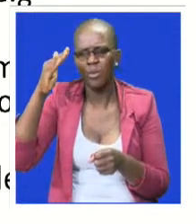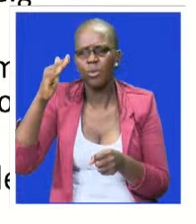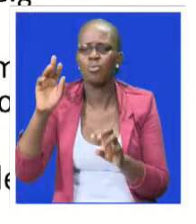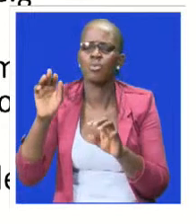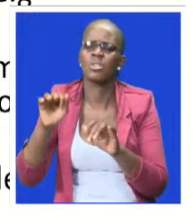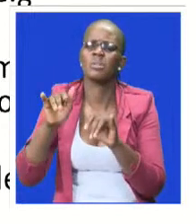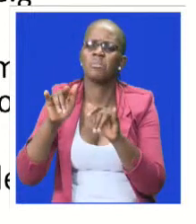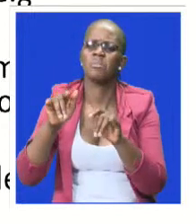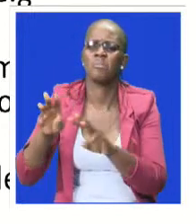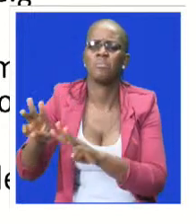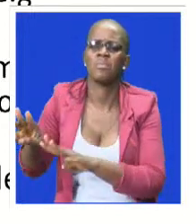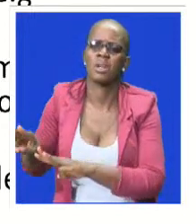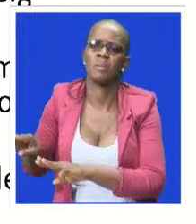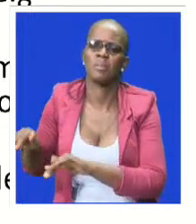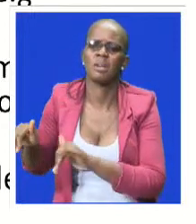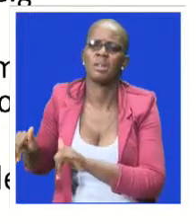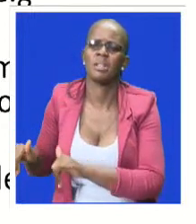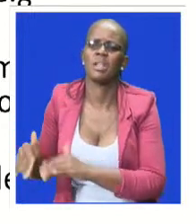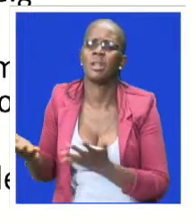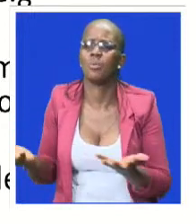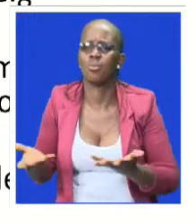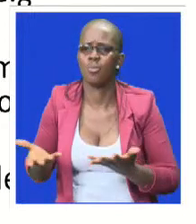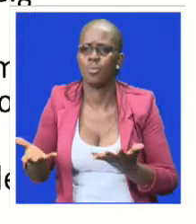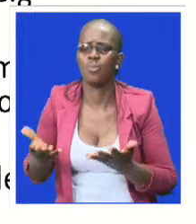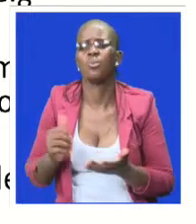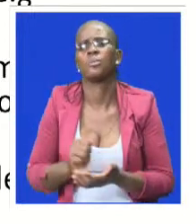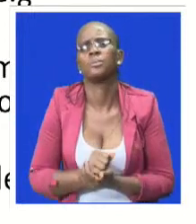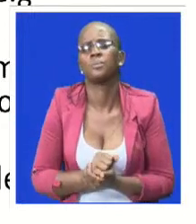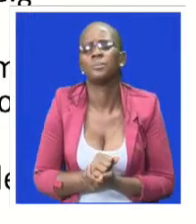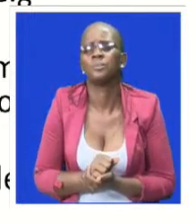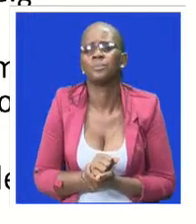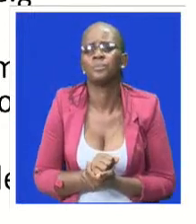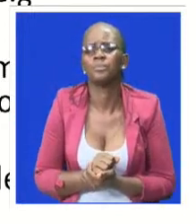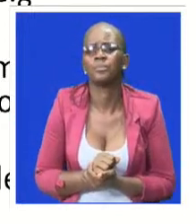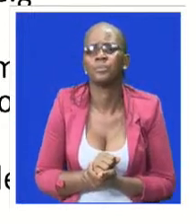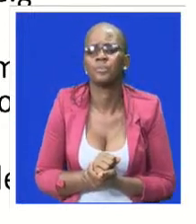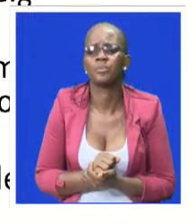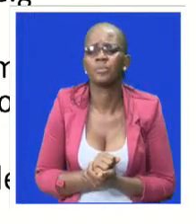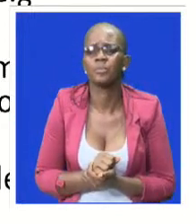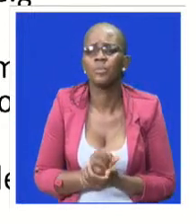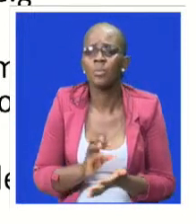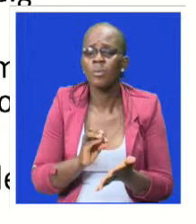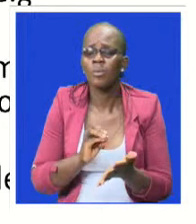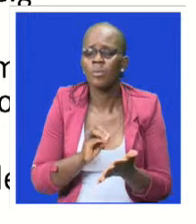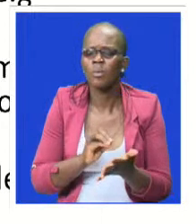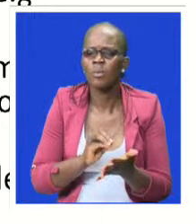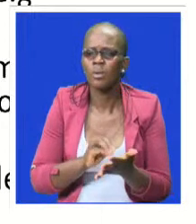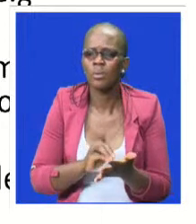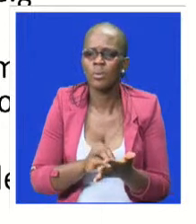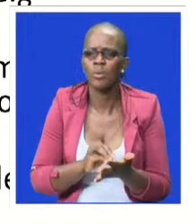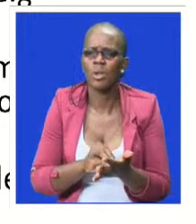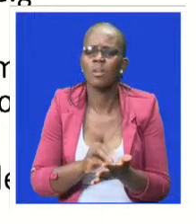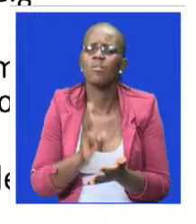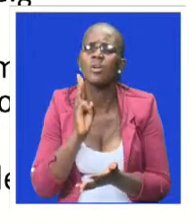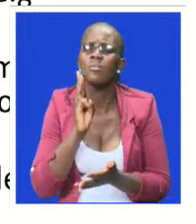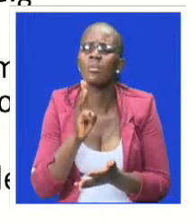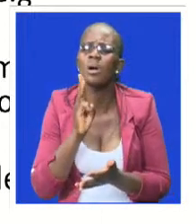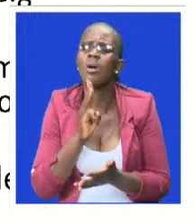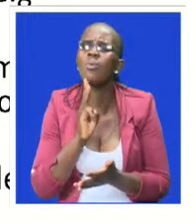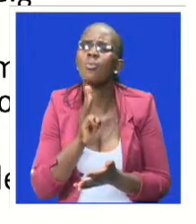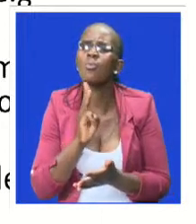Okay, now we are going to look at the key words here. We have got